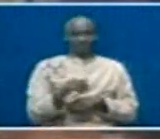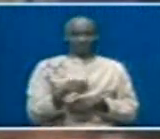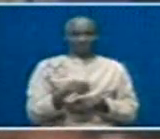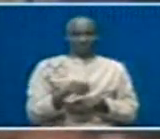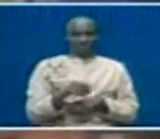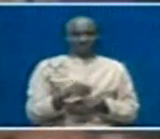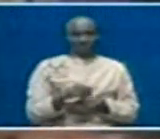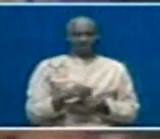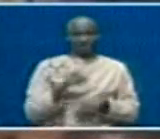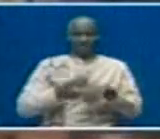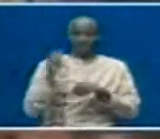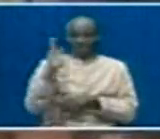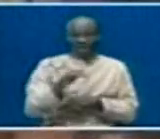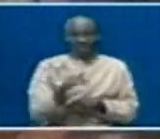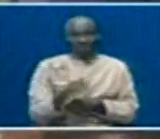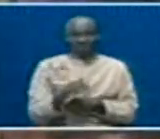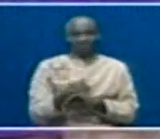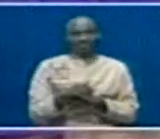Mazrui.